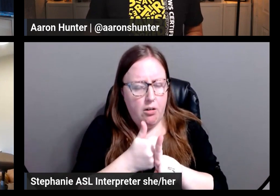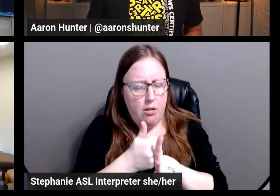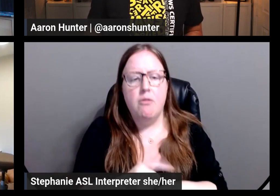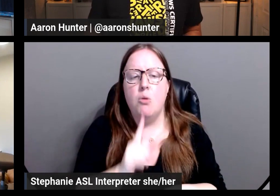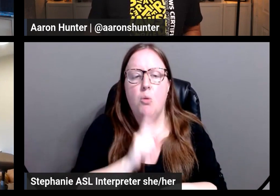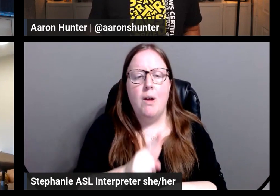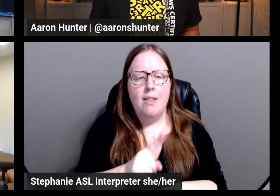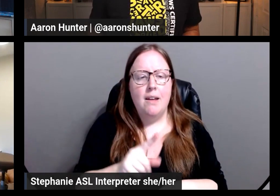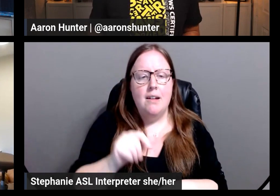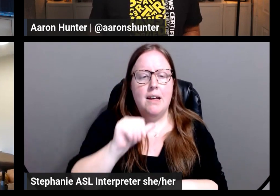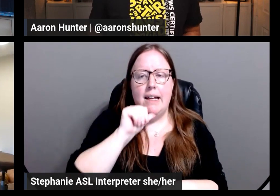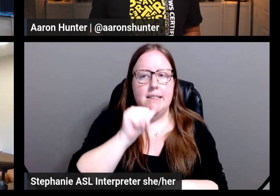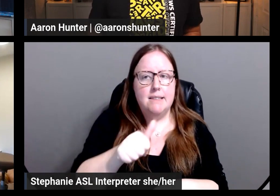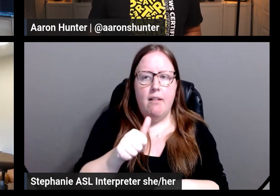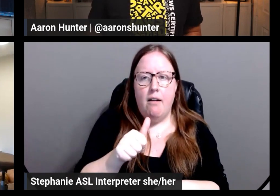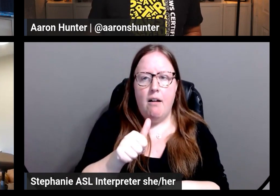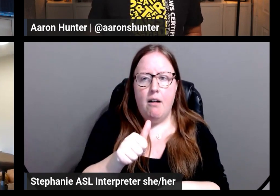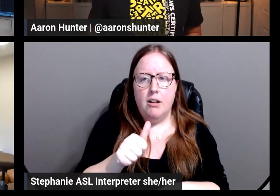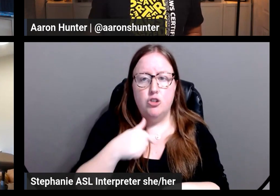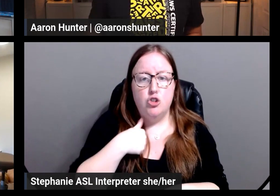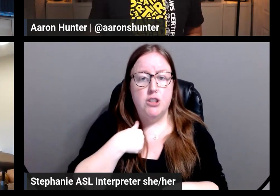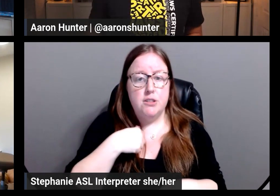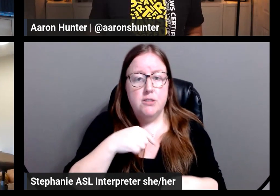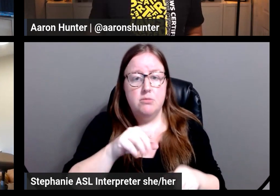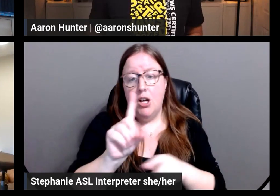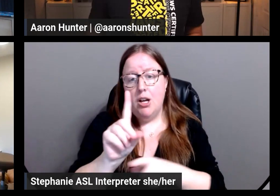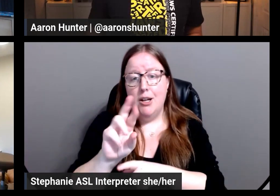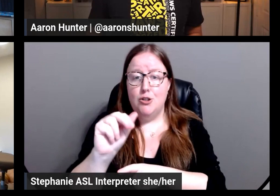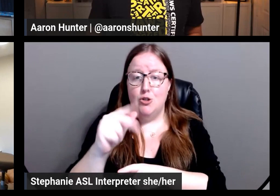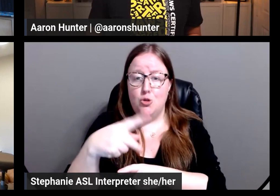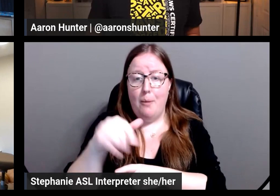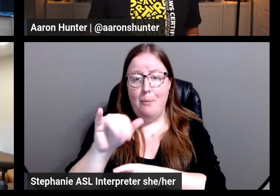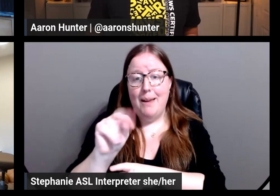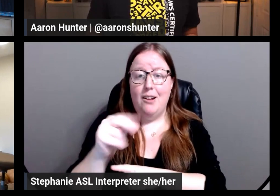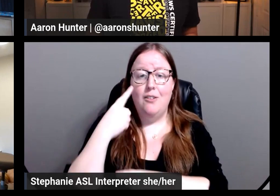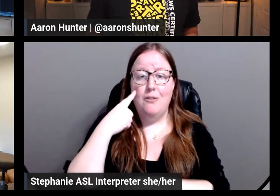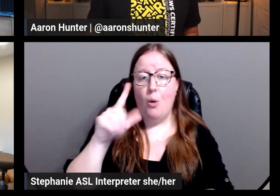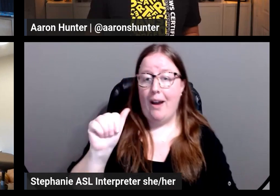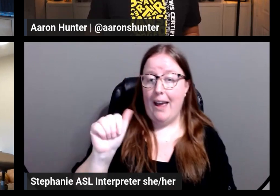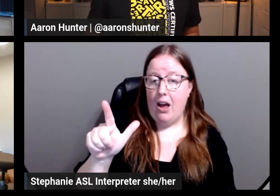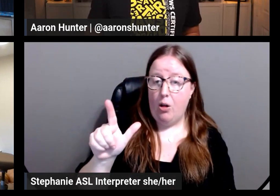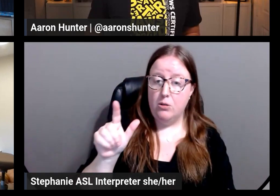not intended to be a drop-in replacement for AL2.